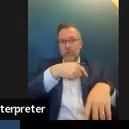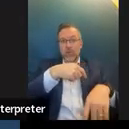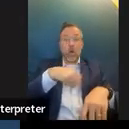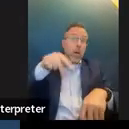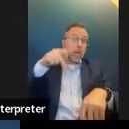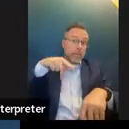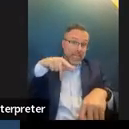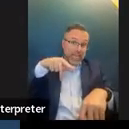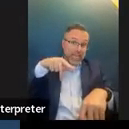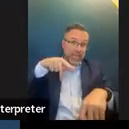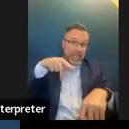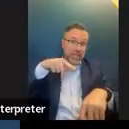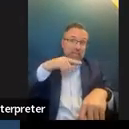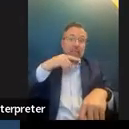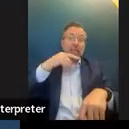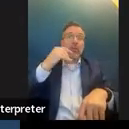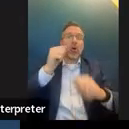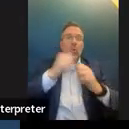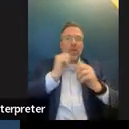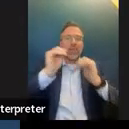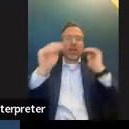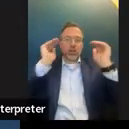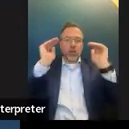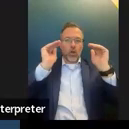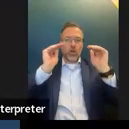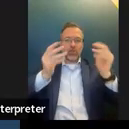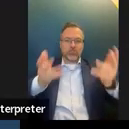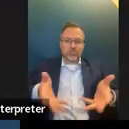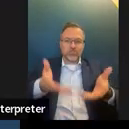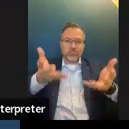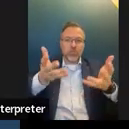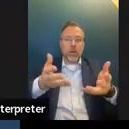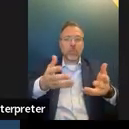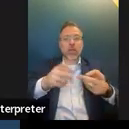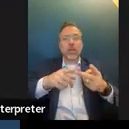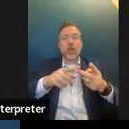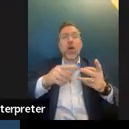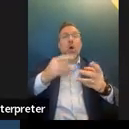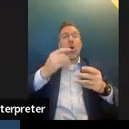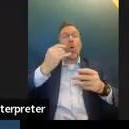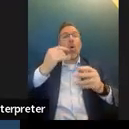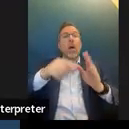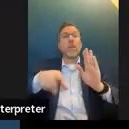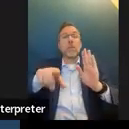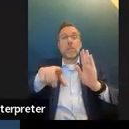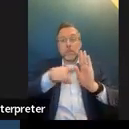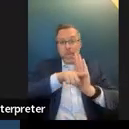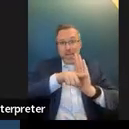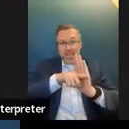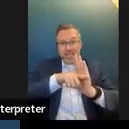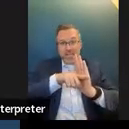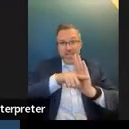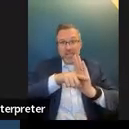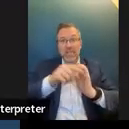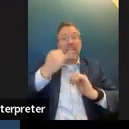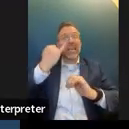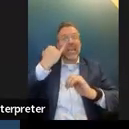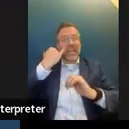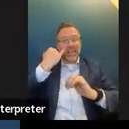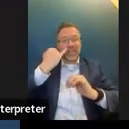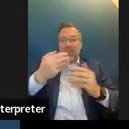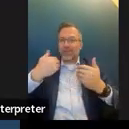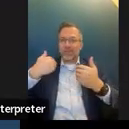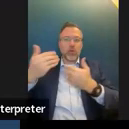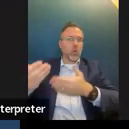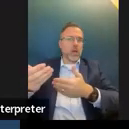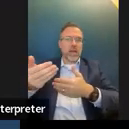the student requests a break with adult prompting, or minus, if they exhibit the target behavior instead of requesting a break. In this case, we